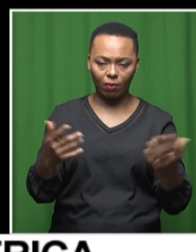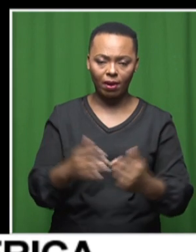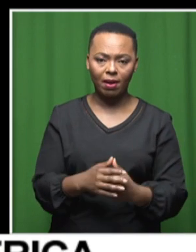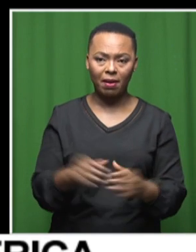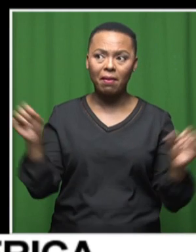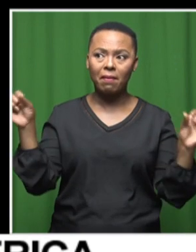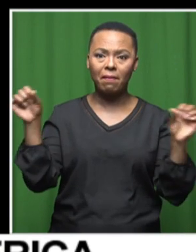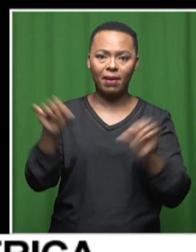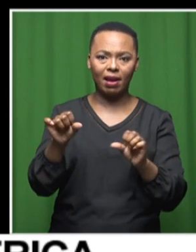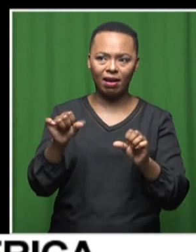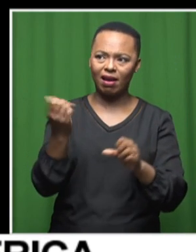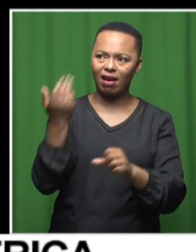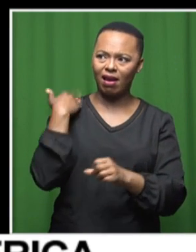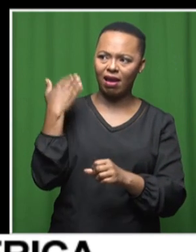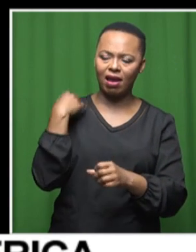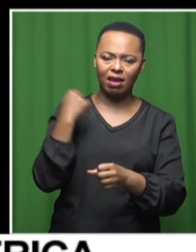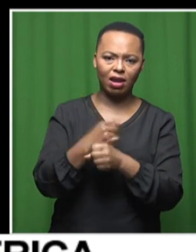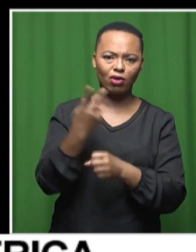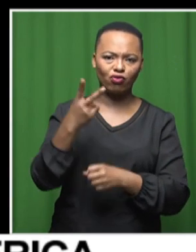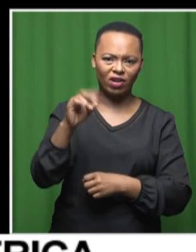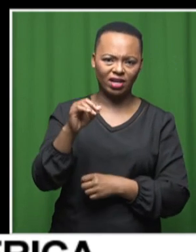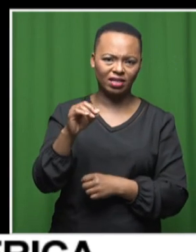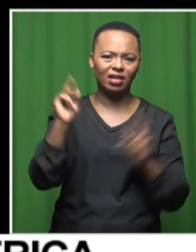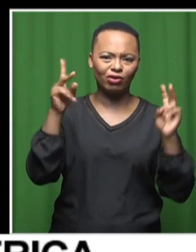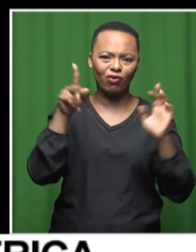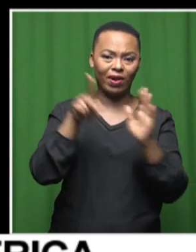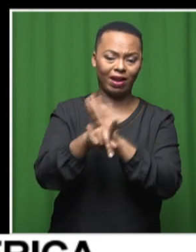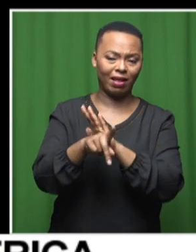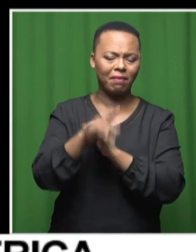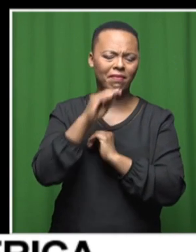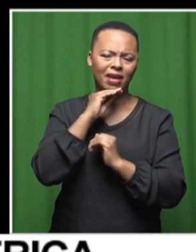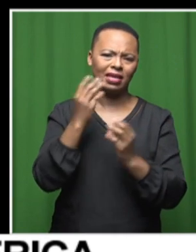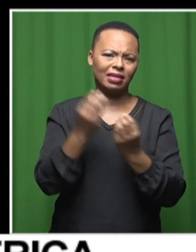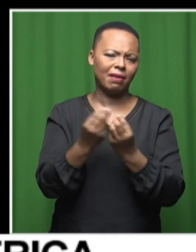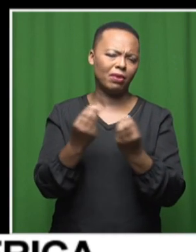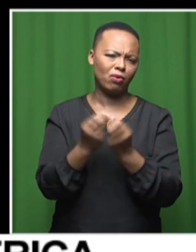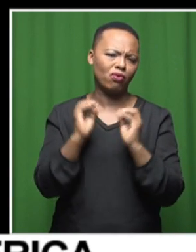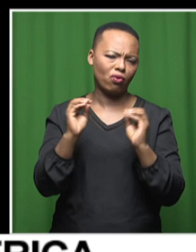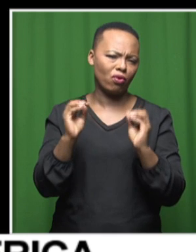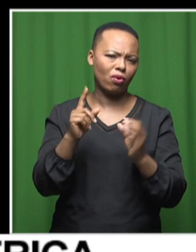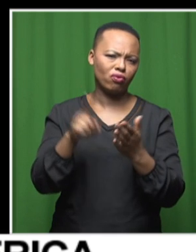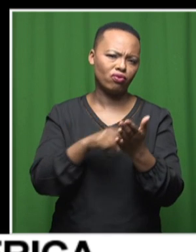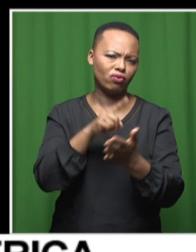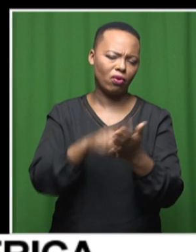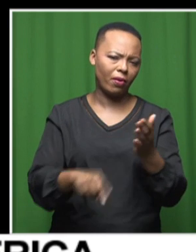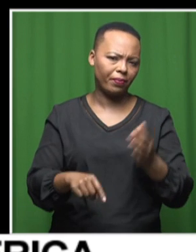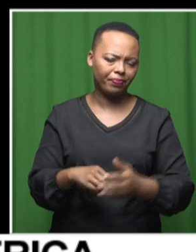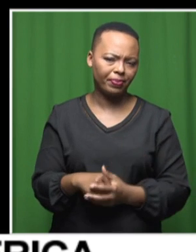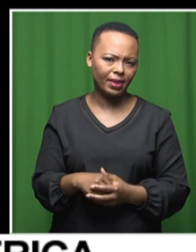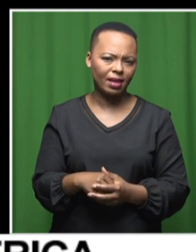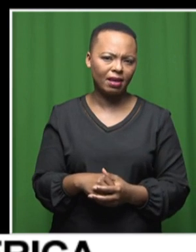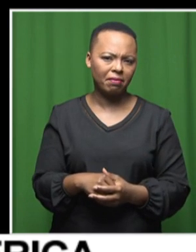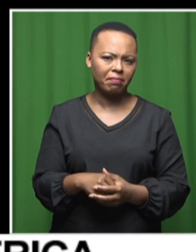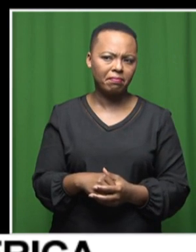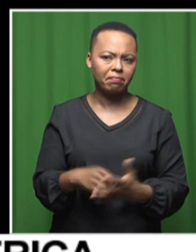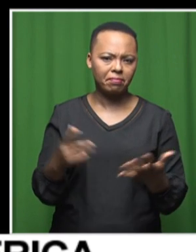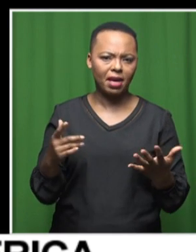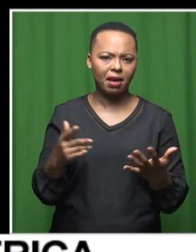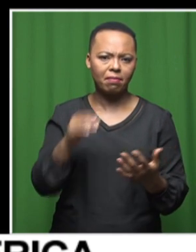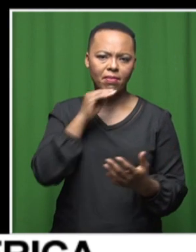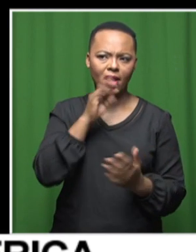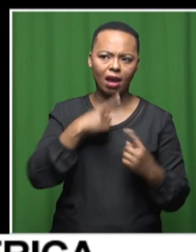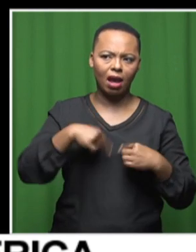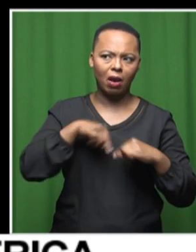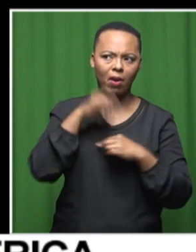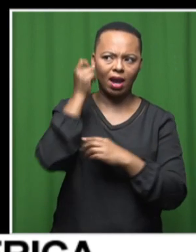back where we were 20 years ago. There's something wrong, and the something which is wrong is our interpretation and